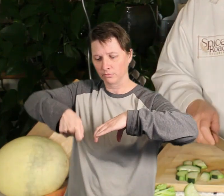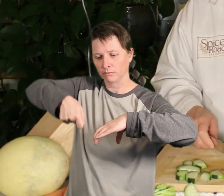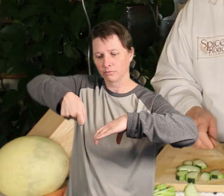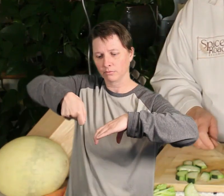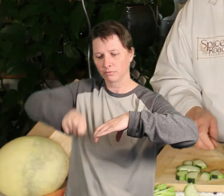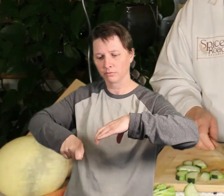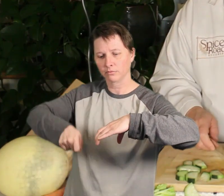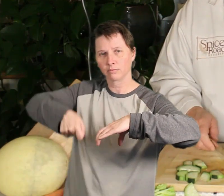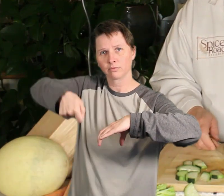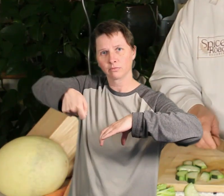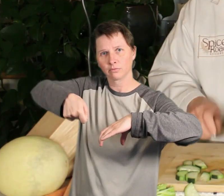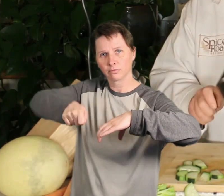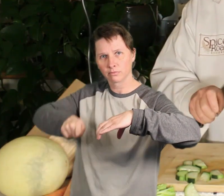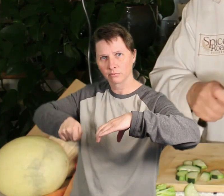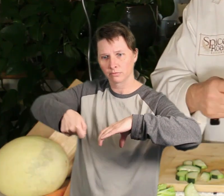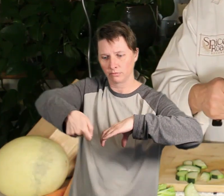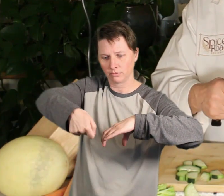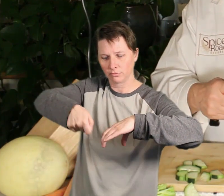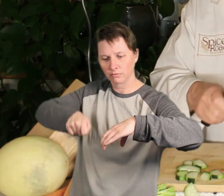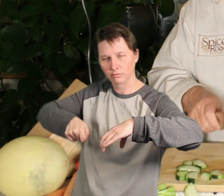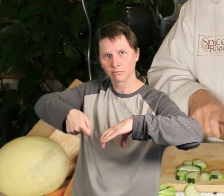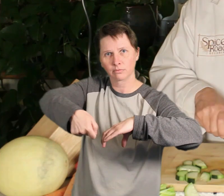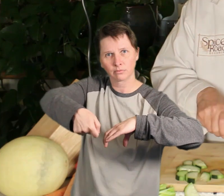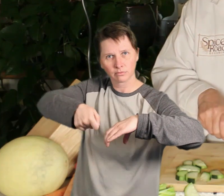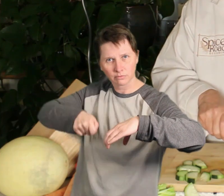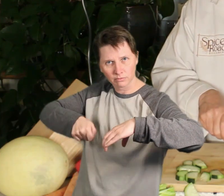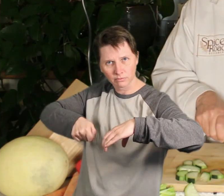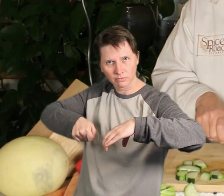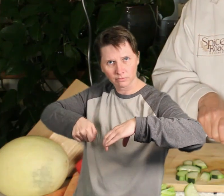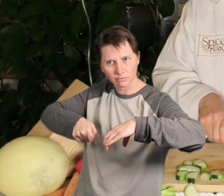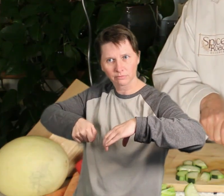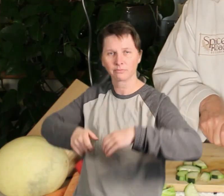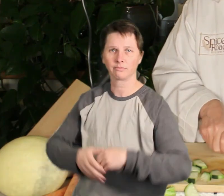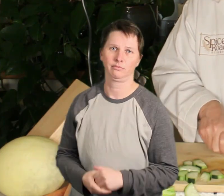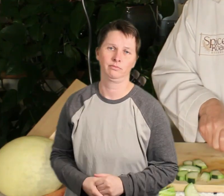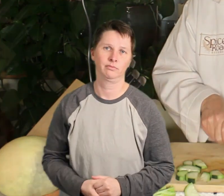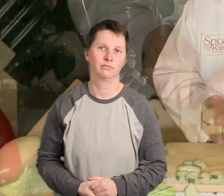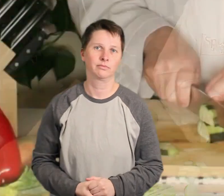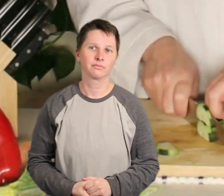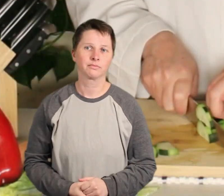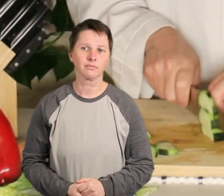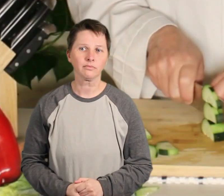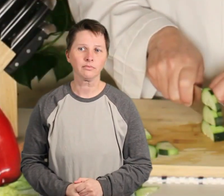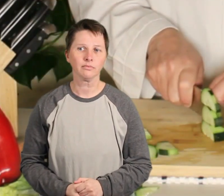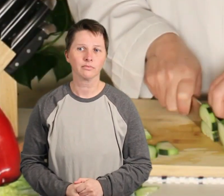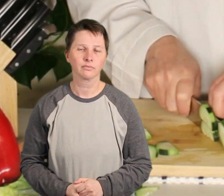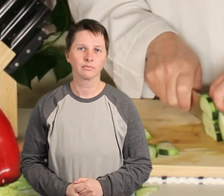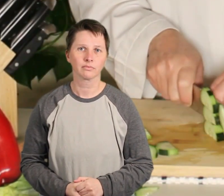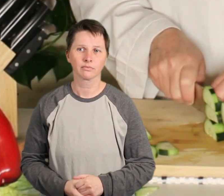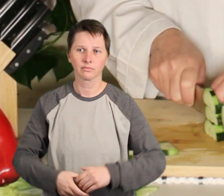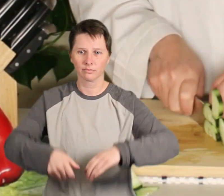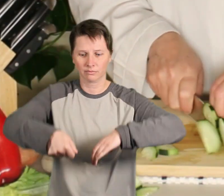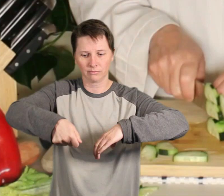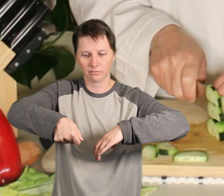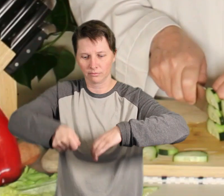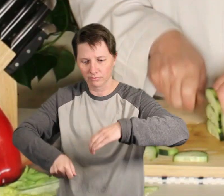The knuckles perpendicular, the second claw on the knife, and straight down is probably